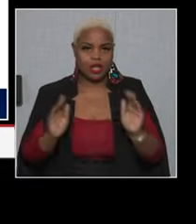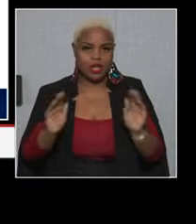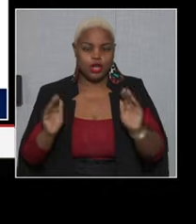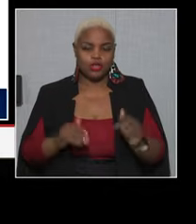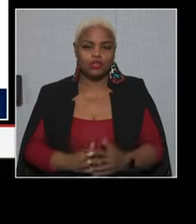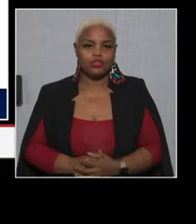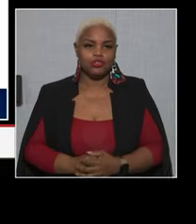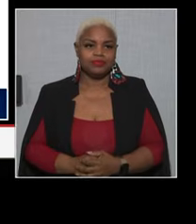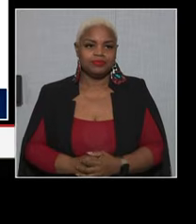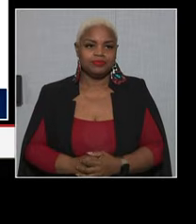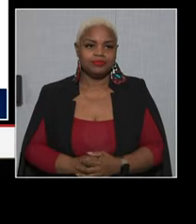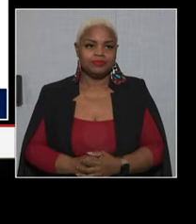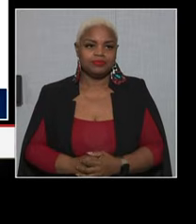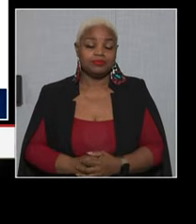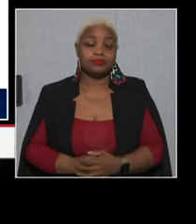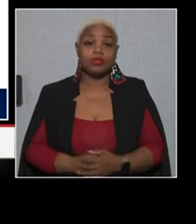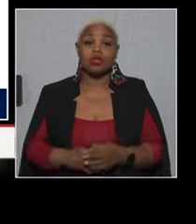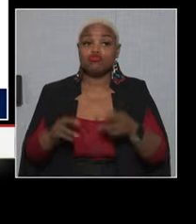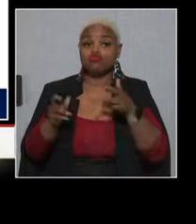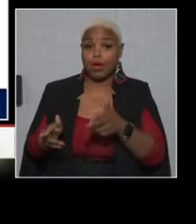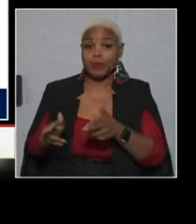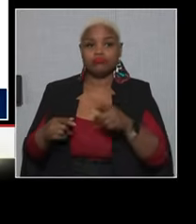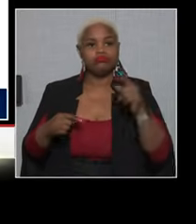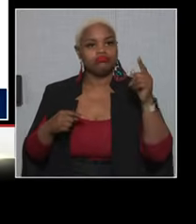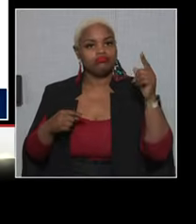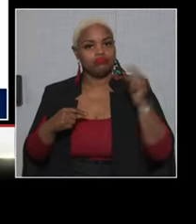are down 36%, which includes a